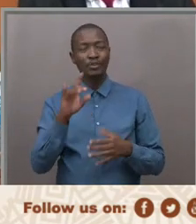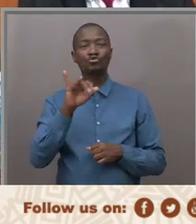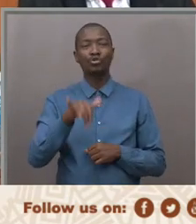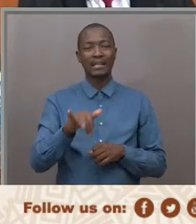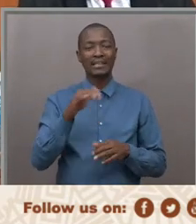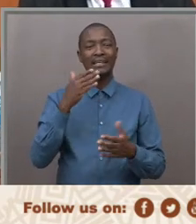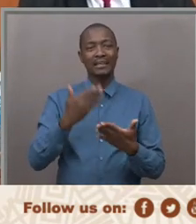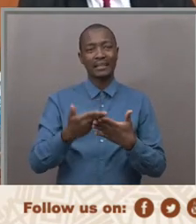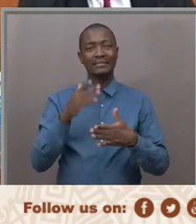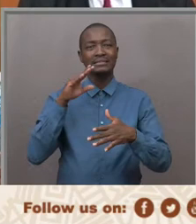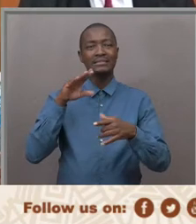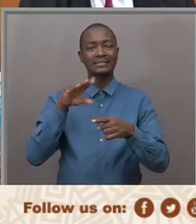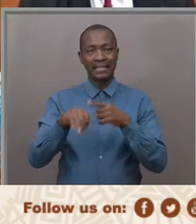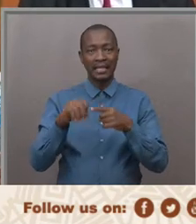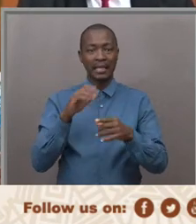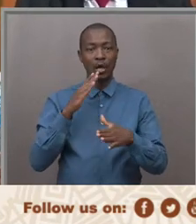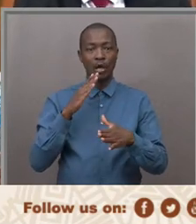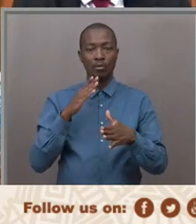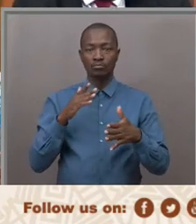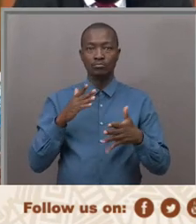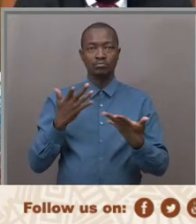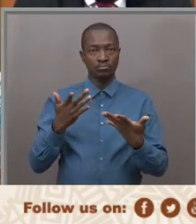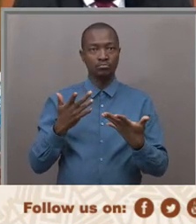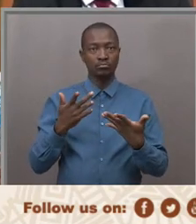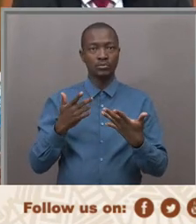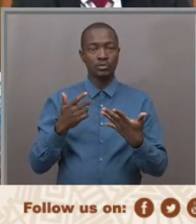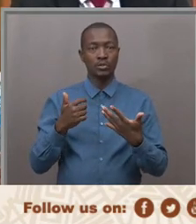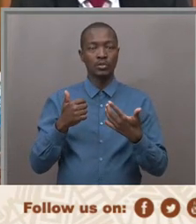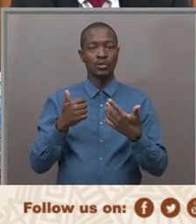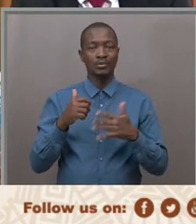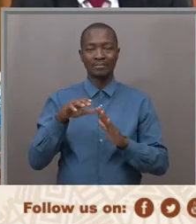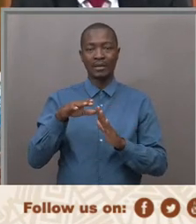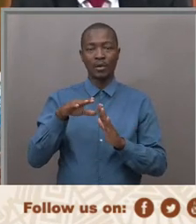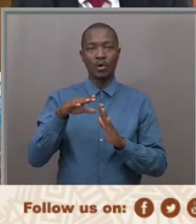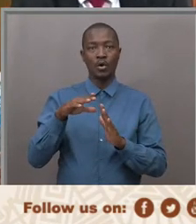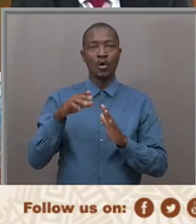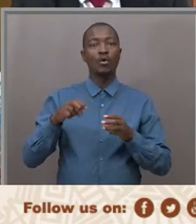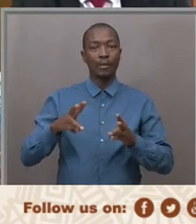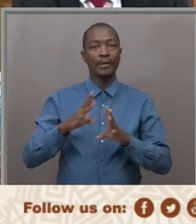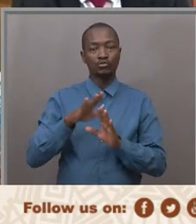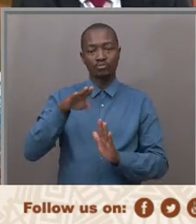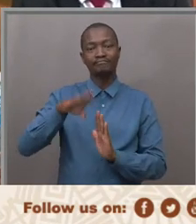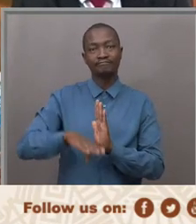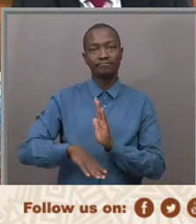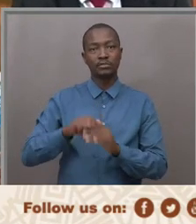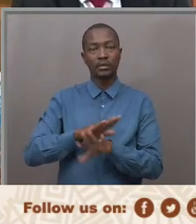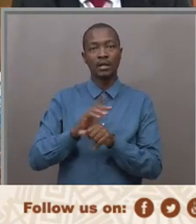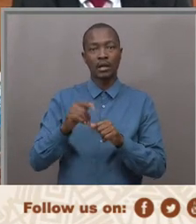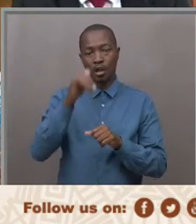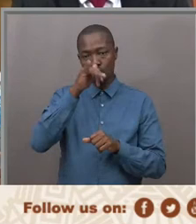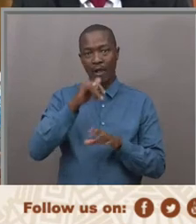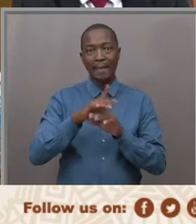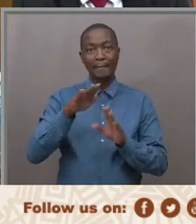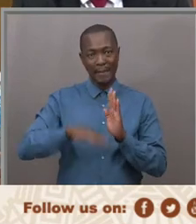can take effective measures to reduce crime by 50%. That is our target.